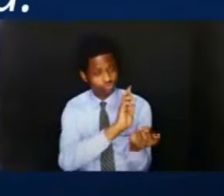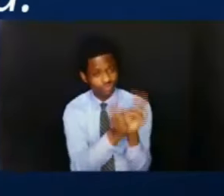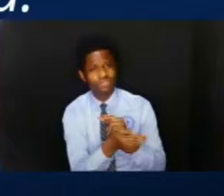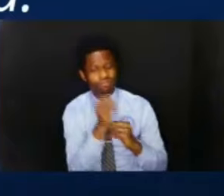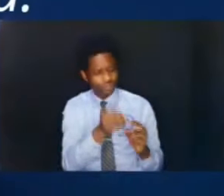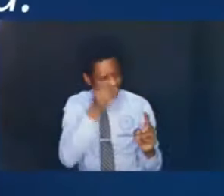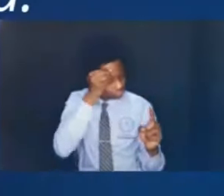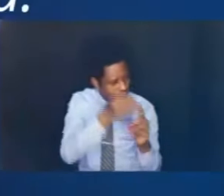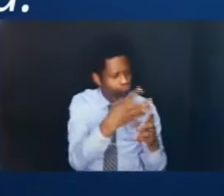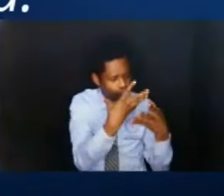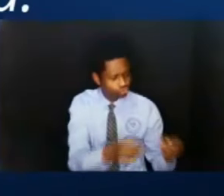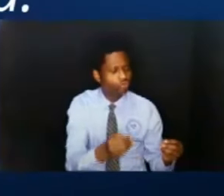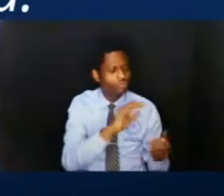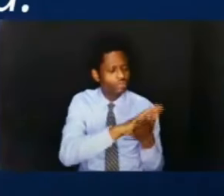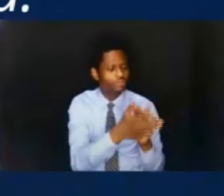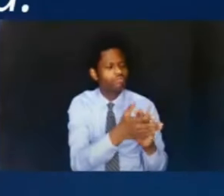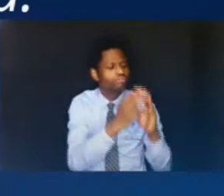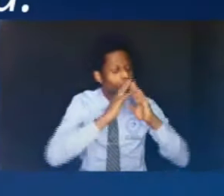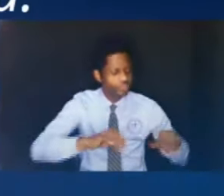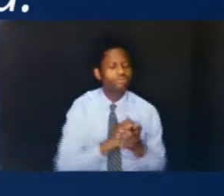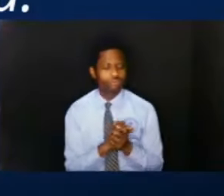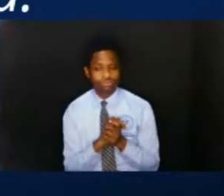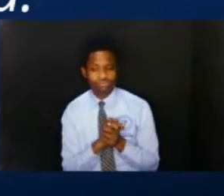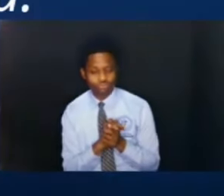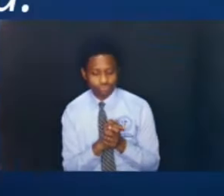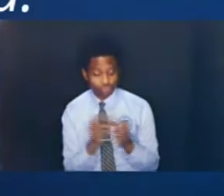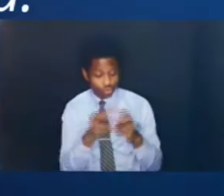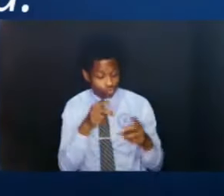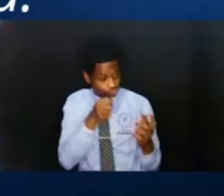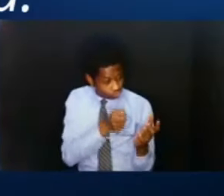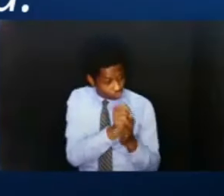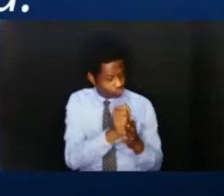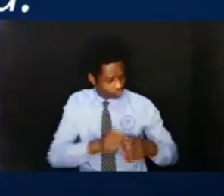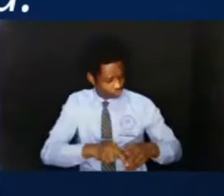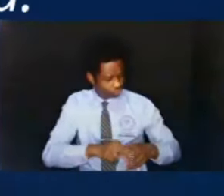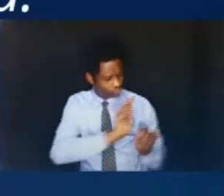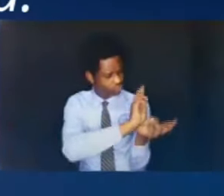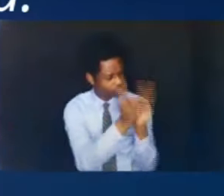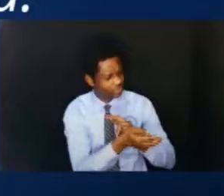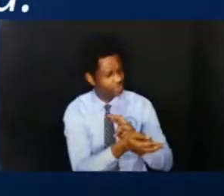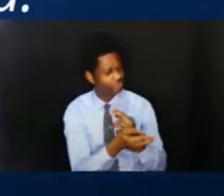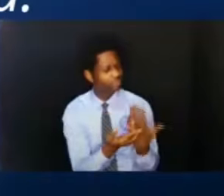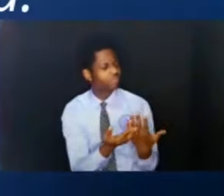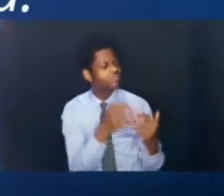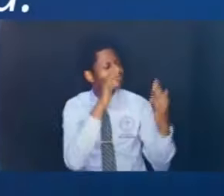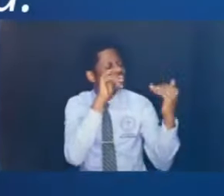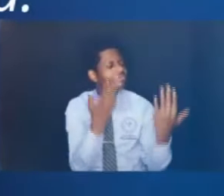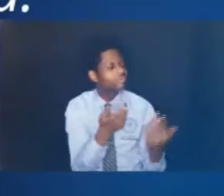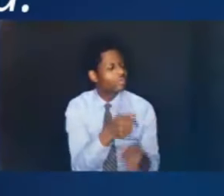sadie no ani. So in true repentance, we are expecting that someone will have do